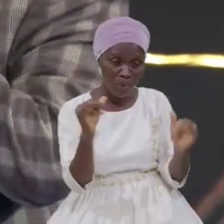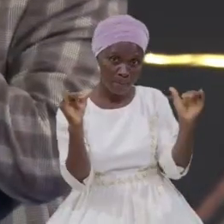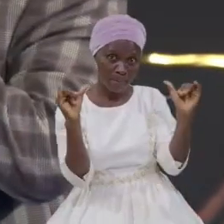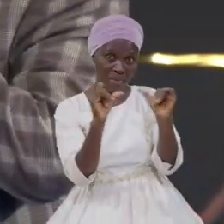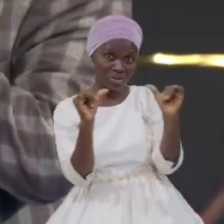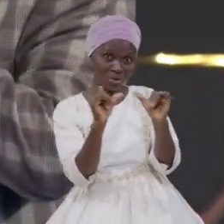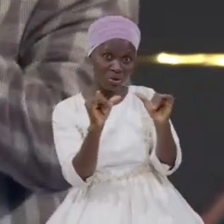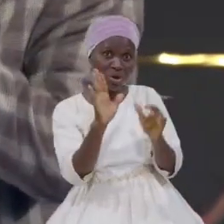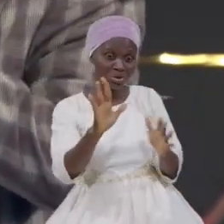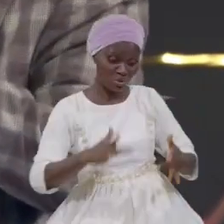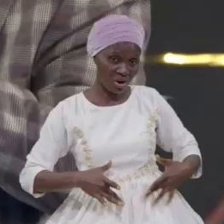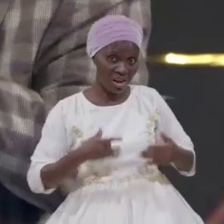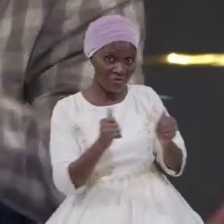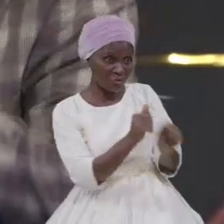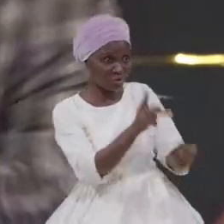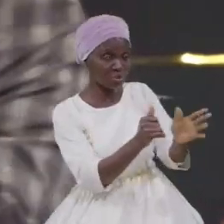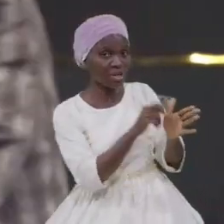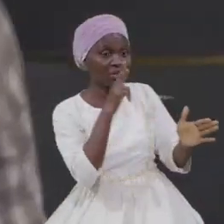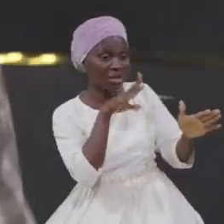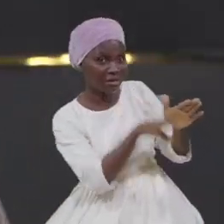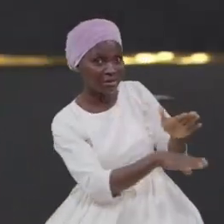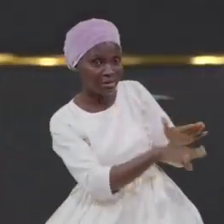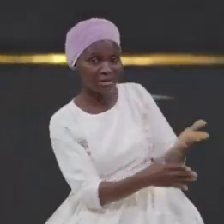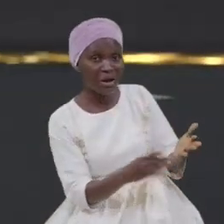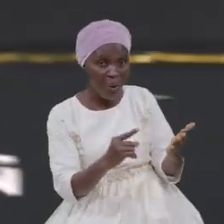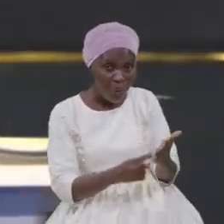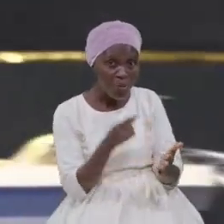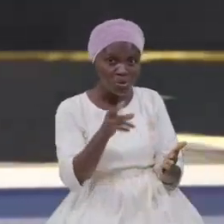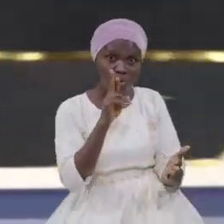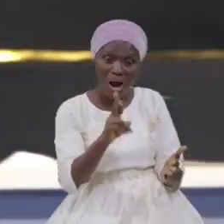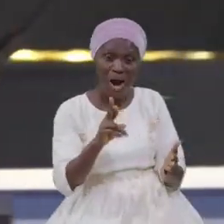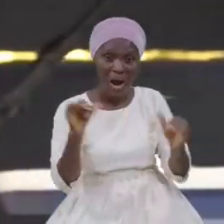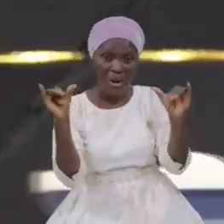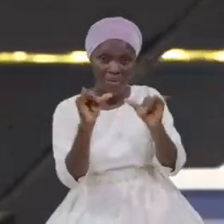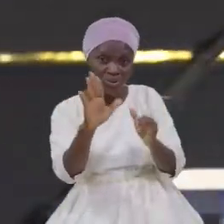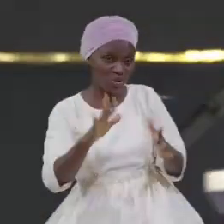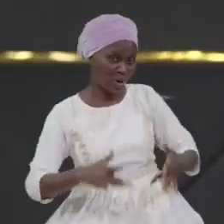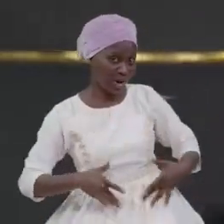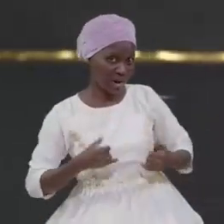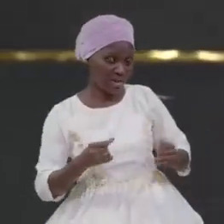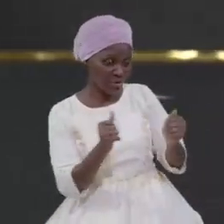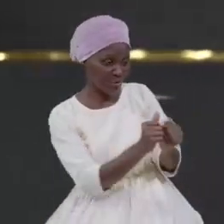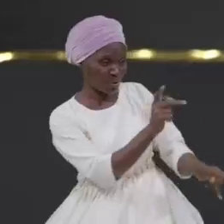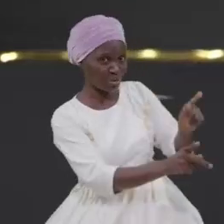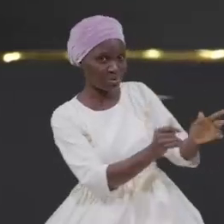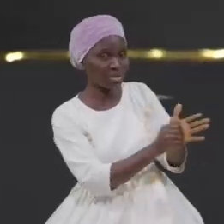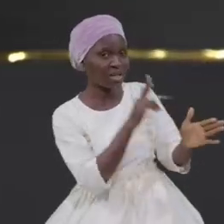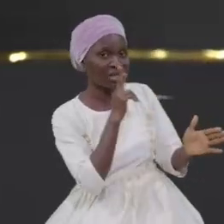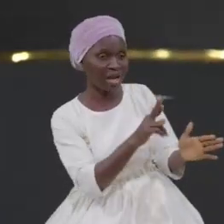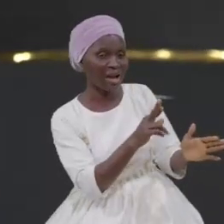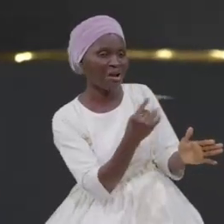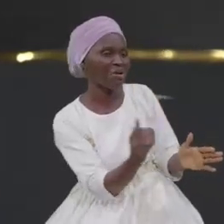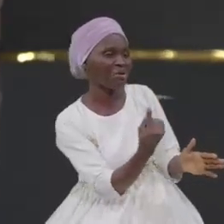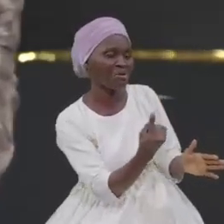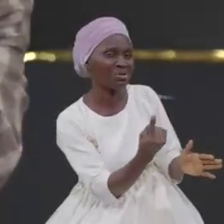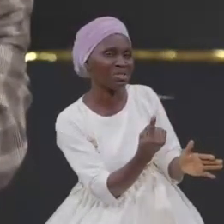who are mediocres, once you measure your life with the people who are so Christians, you feel all